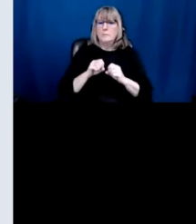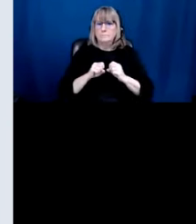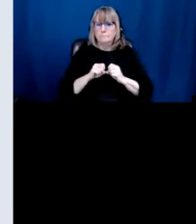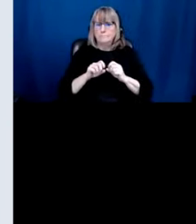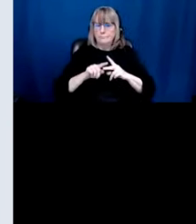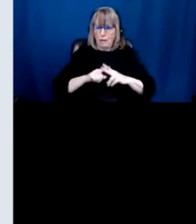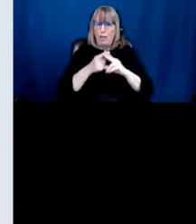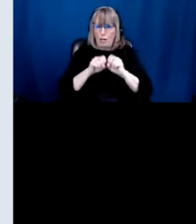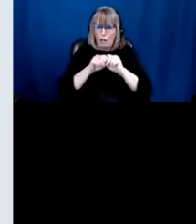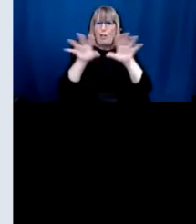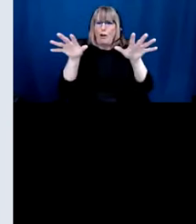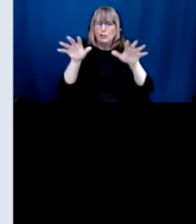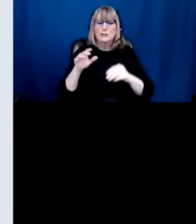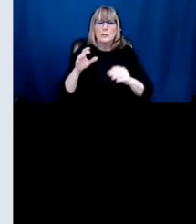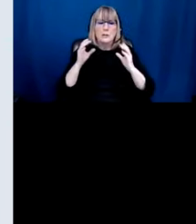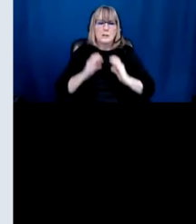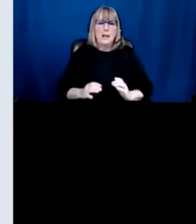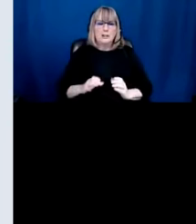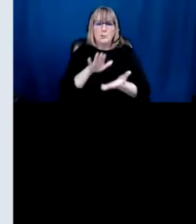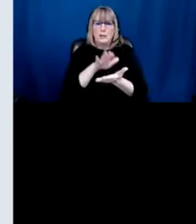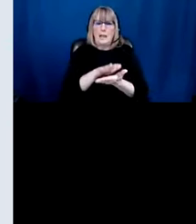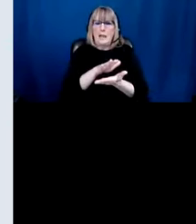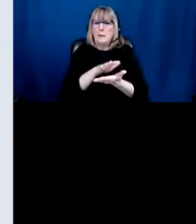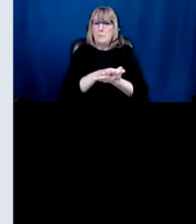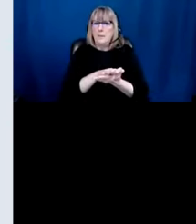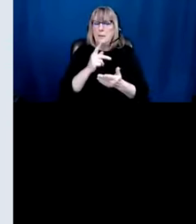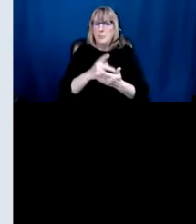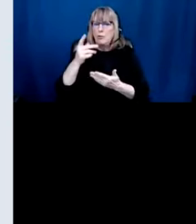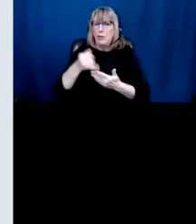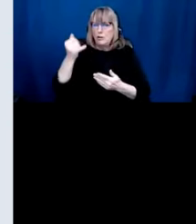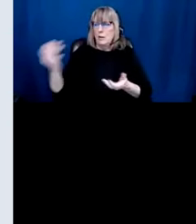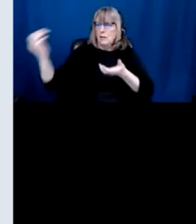empleados. En el año 2021